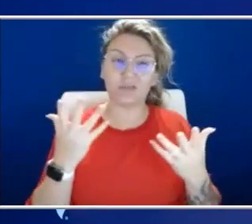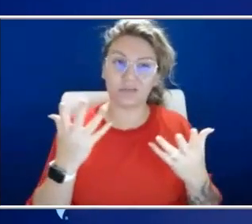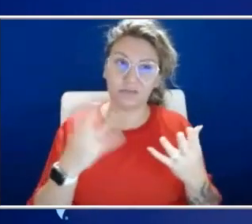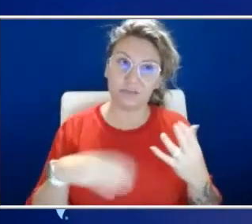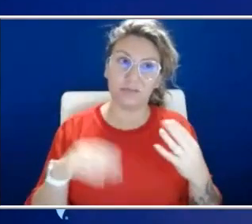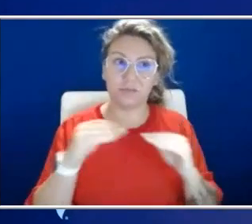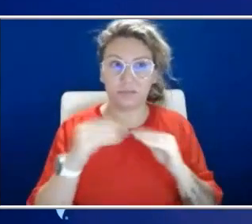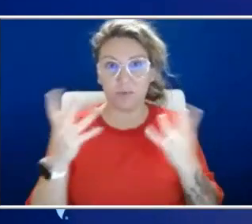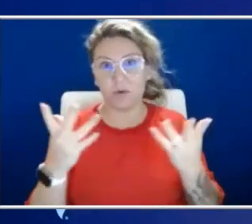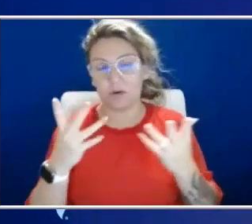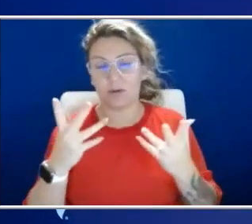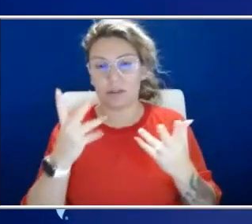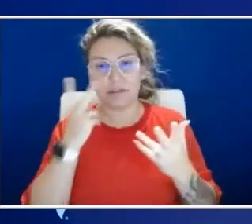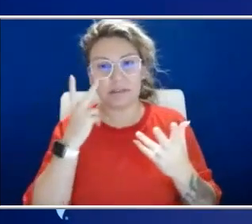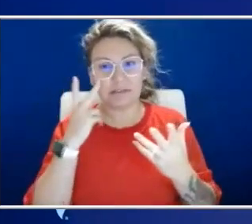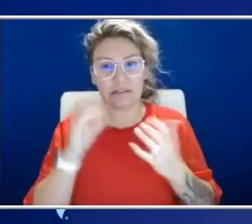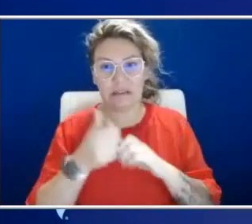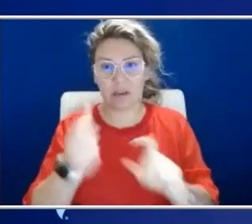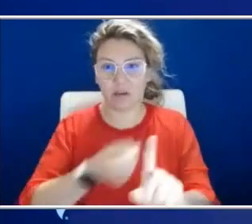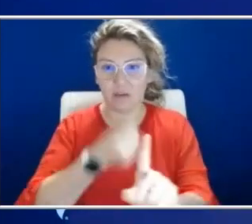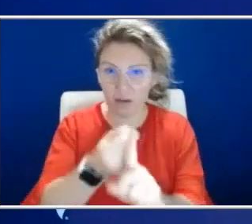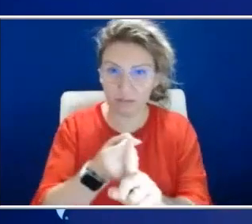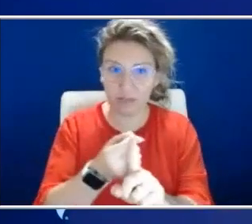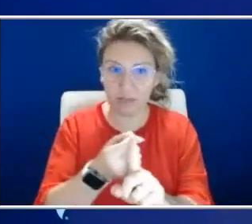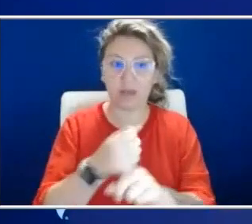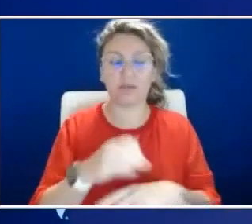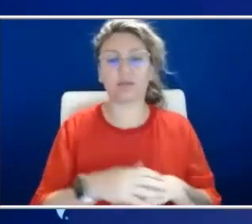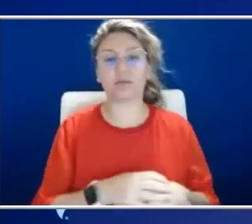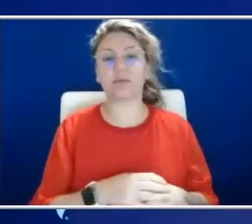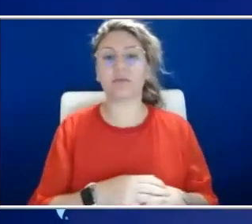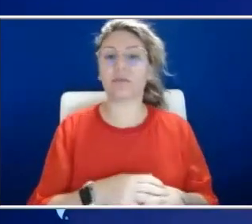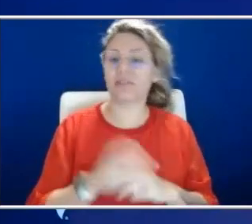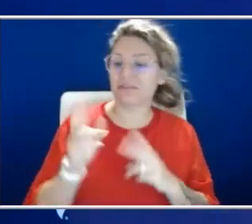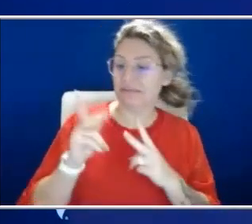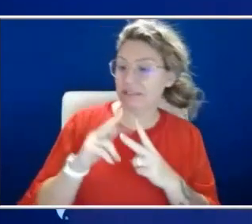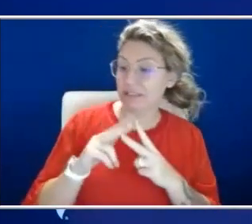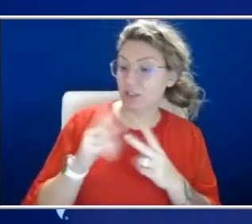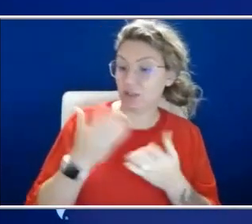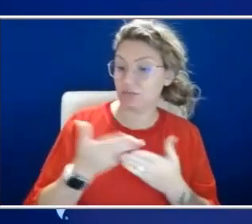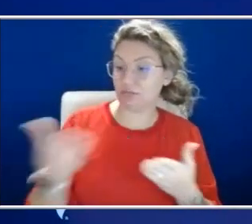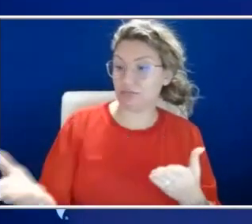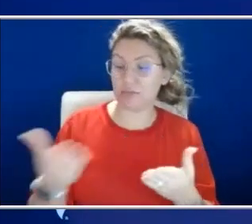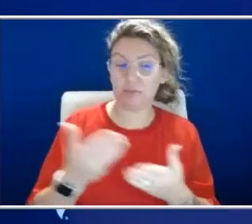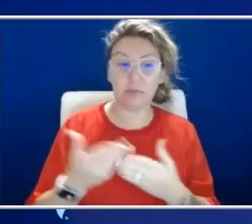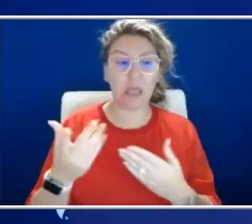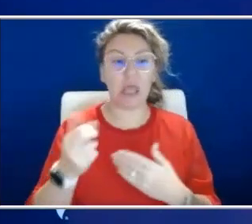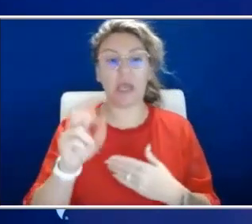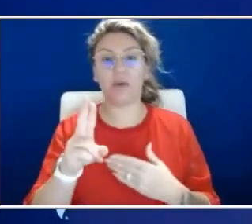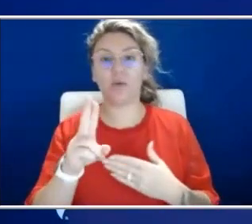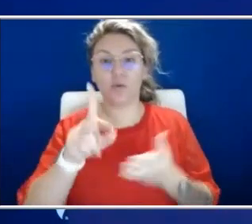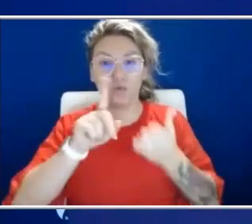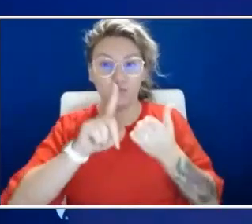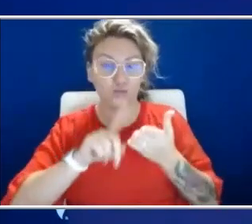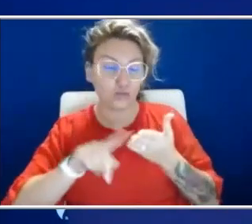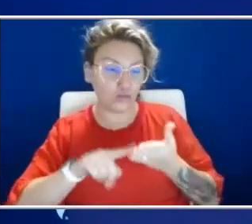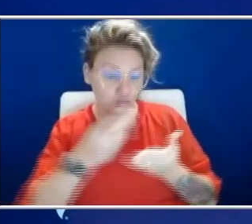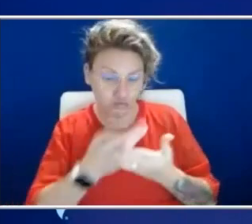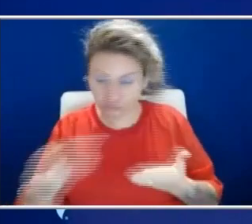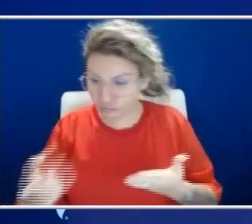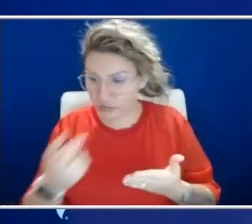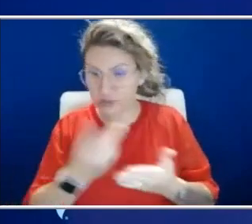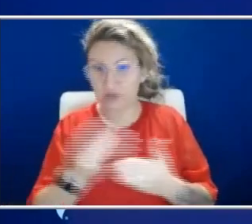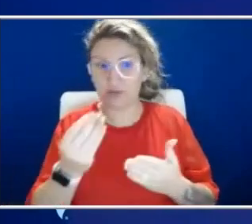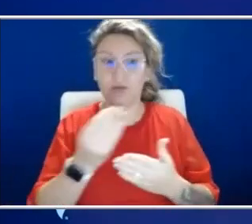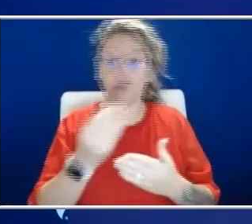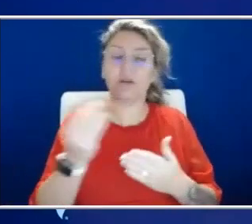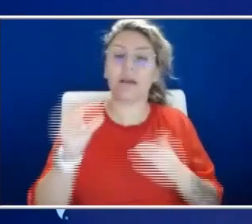have seen as either supply chain problems or resources and